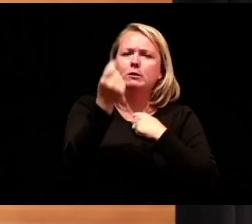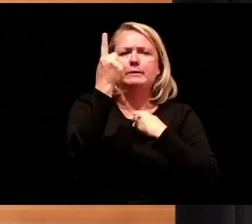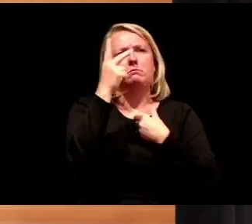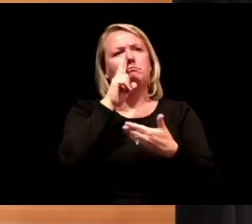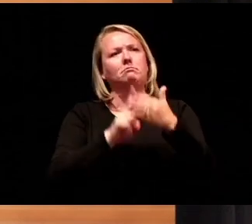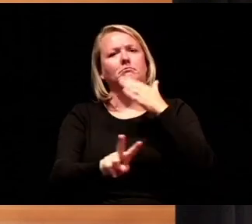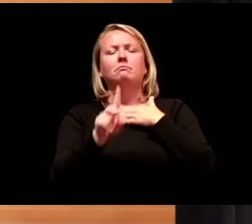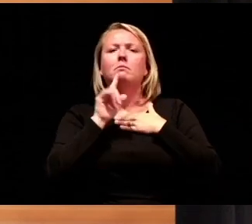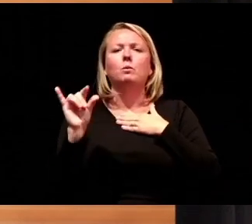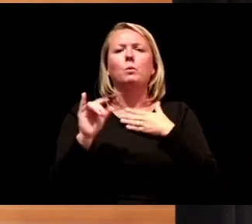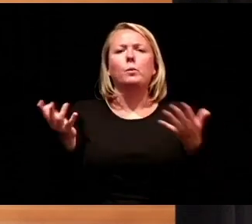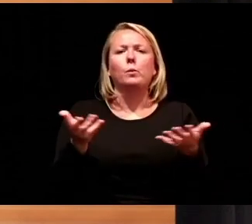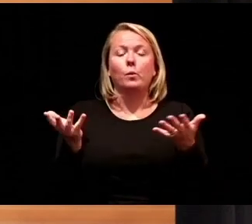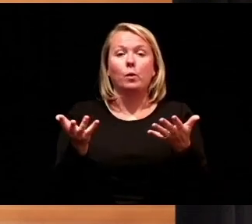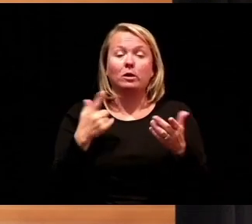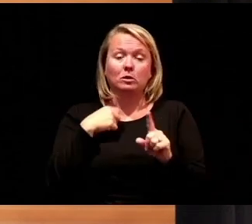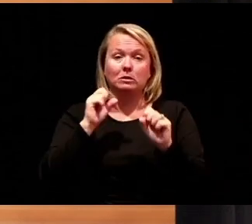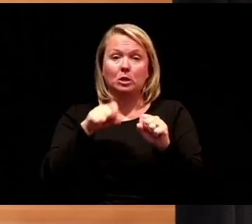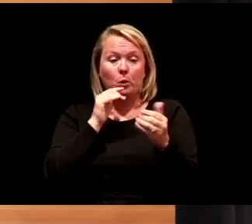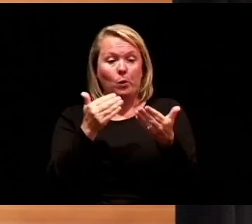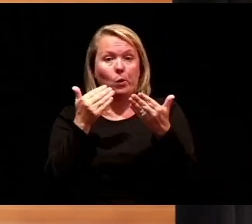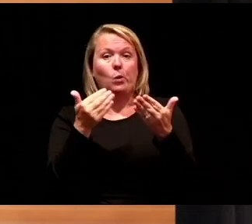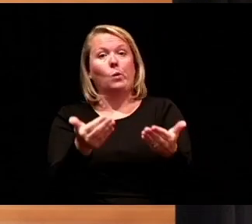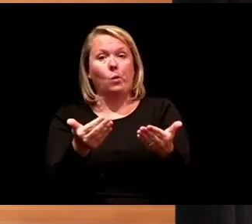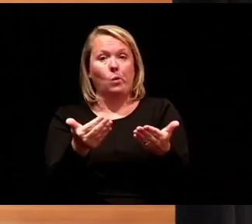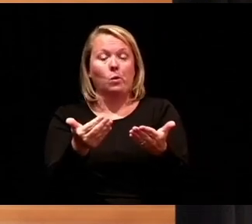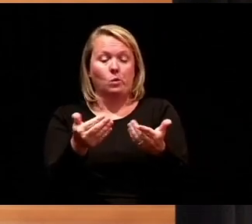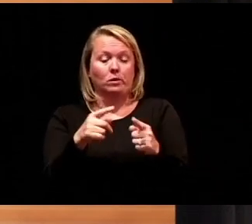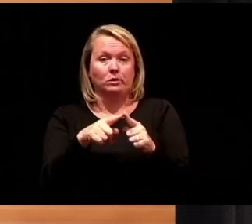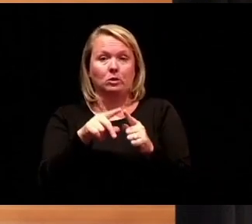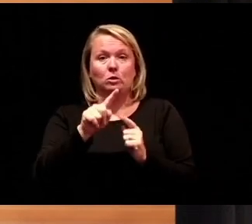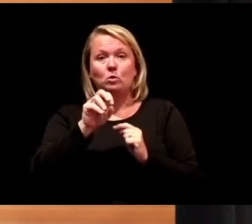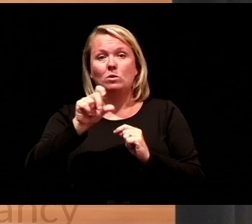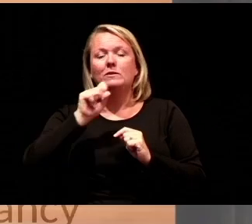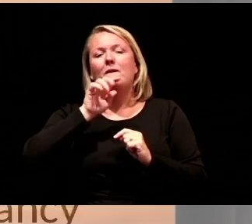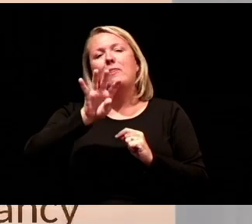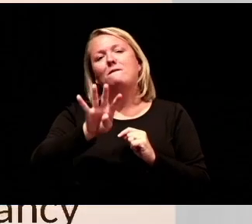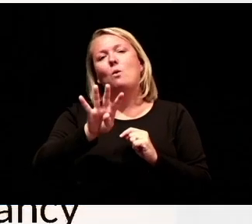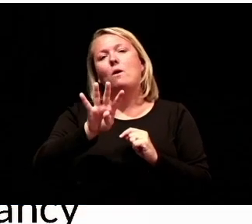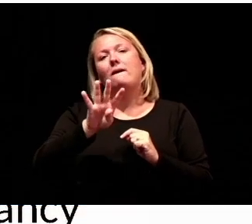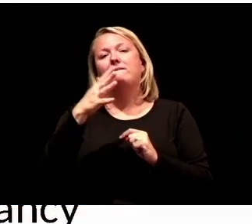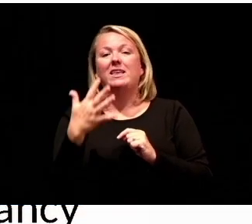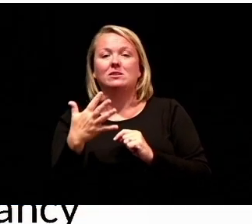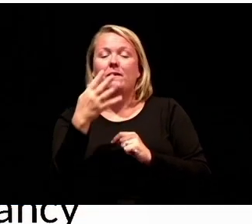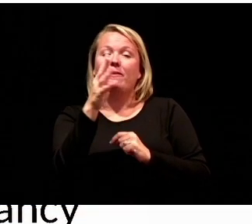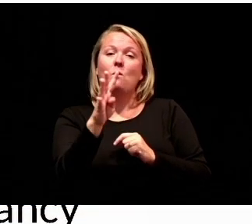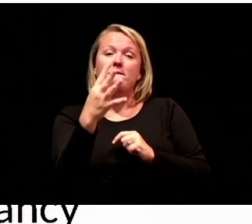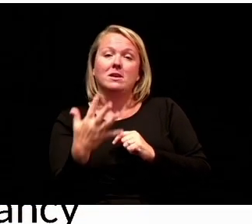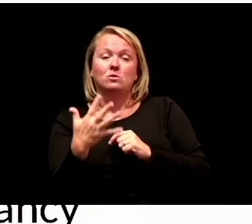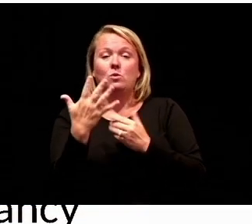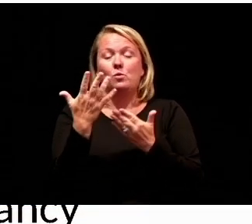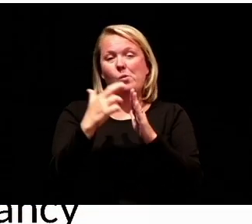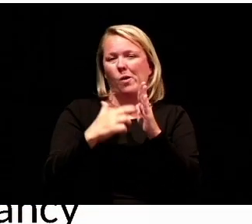So what we do is we take all of these rules and we take all this great information and guidance that we have available to us, and we combine it